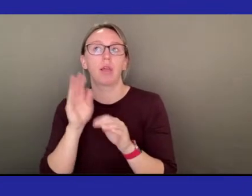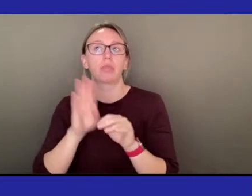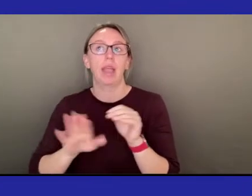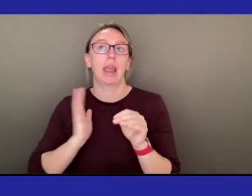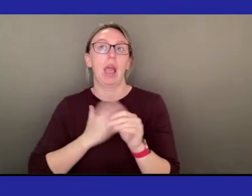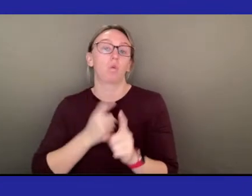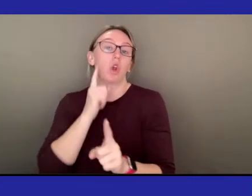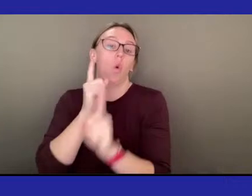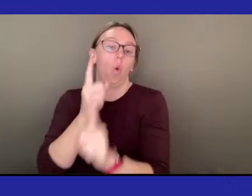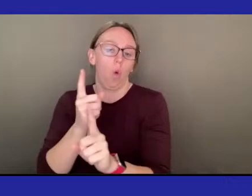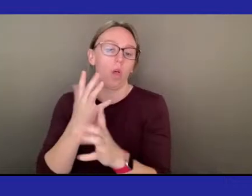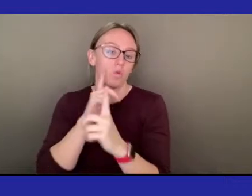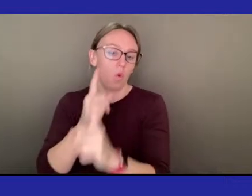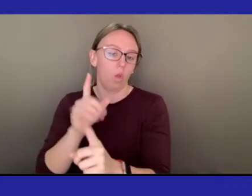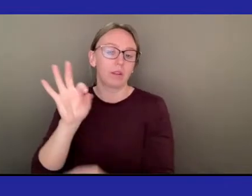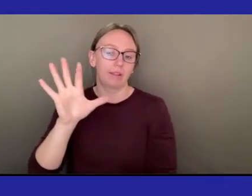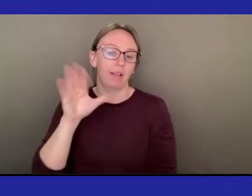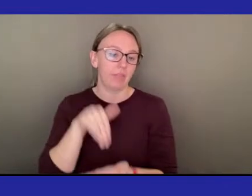we have